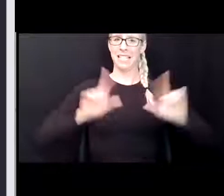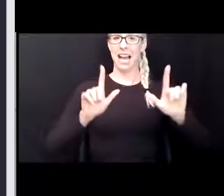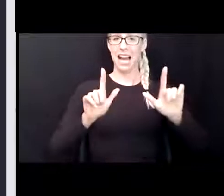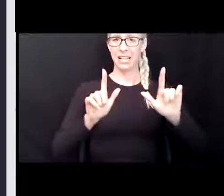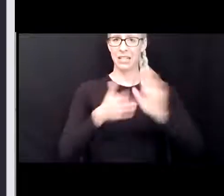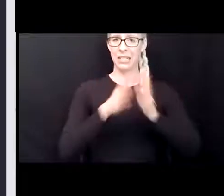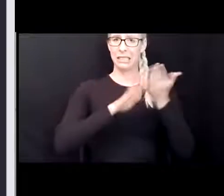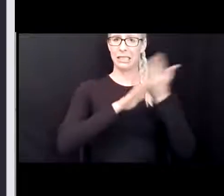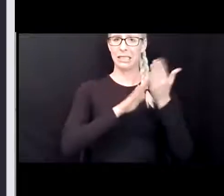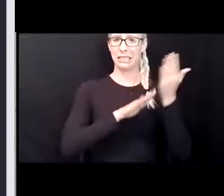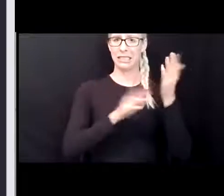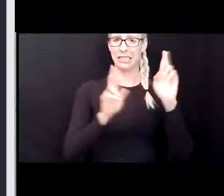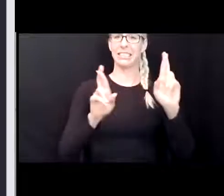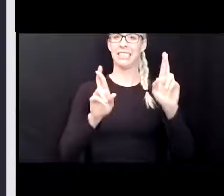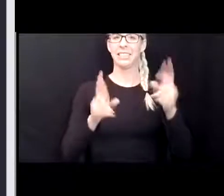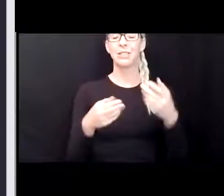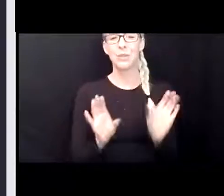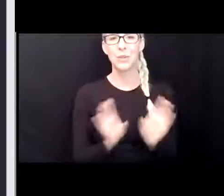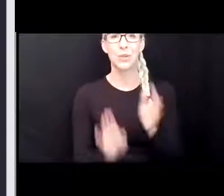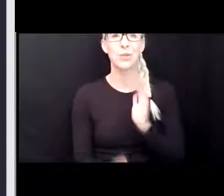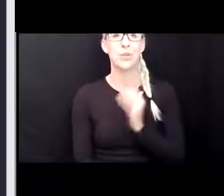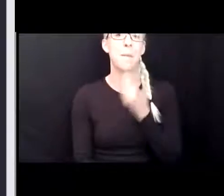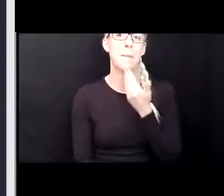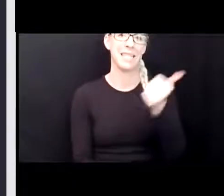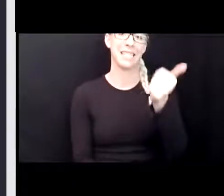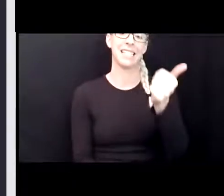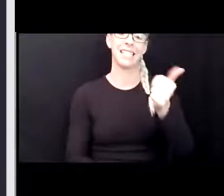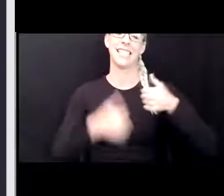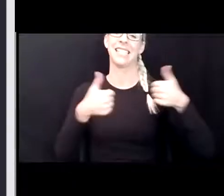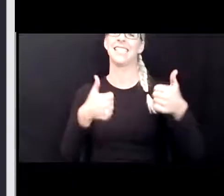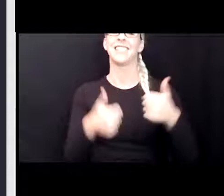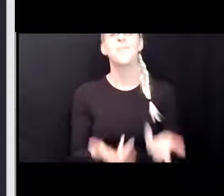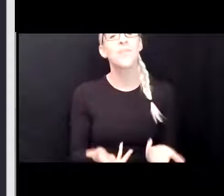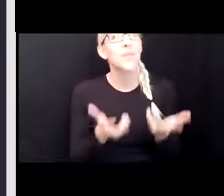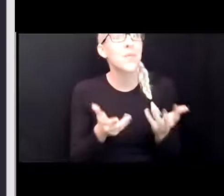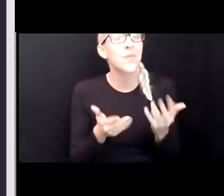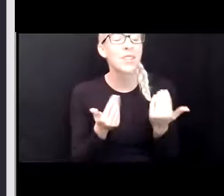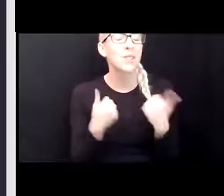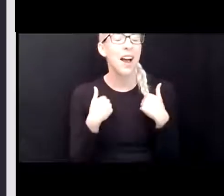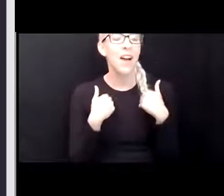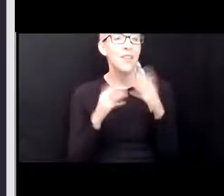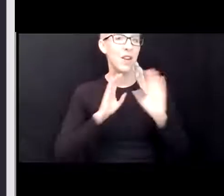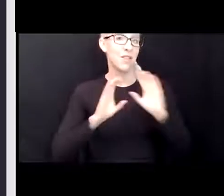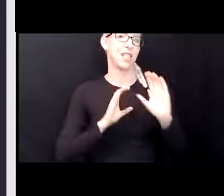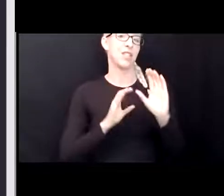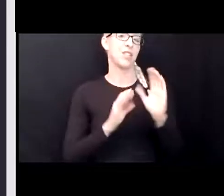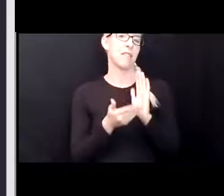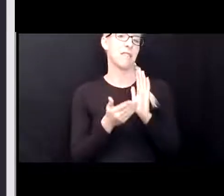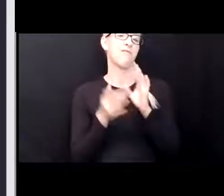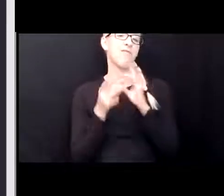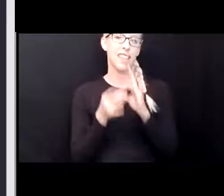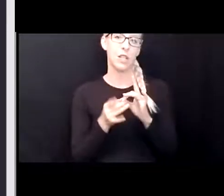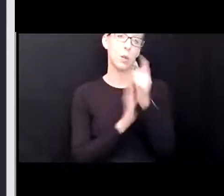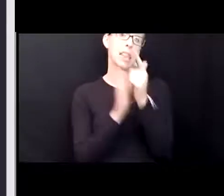And certainly I just want to make sure we have a conversation really about the legal options at 18. I